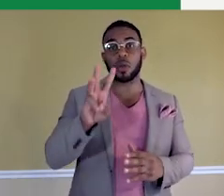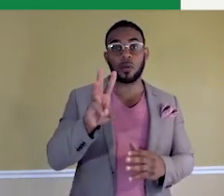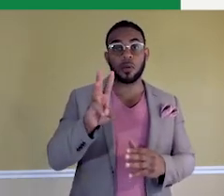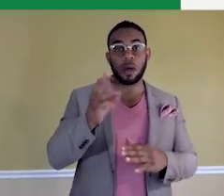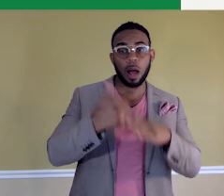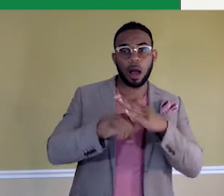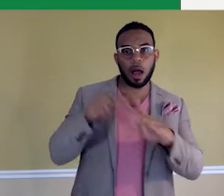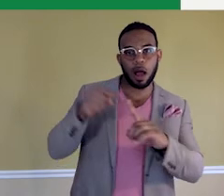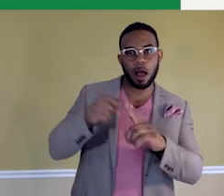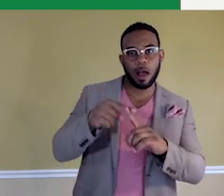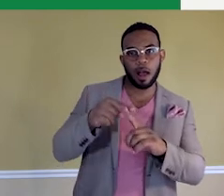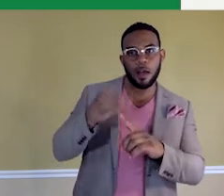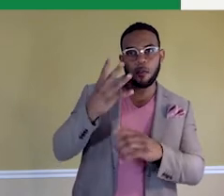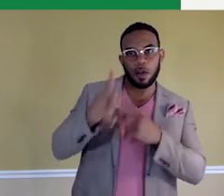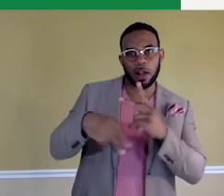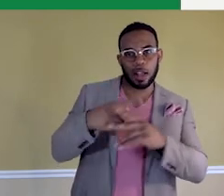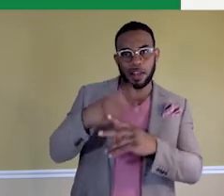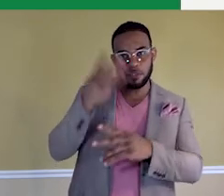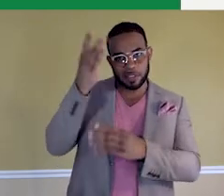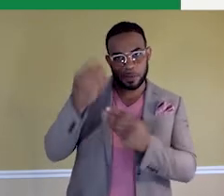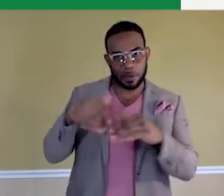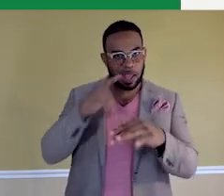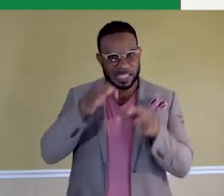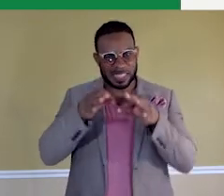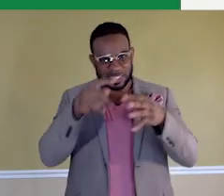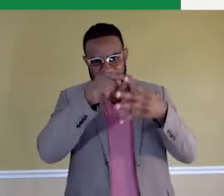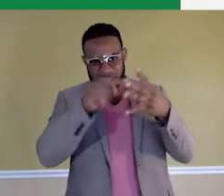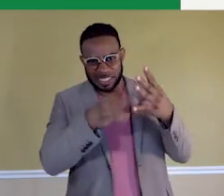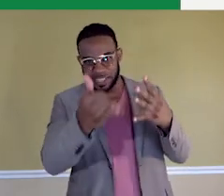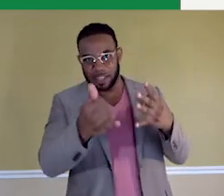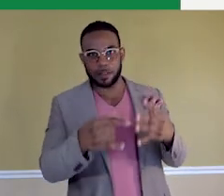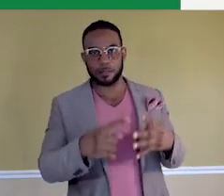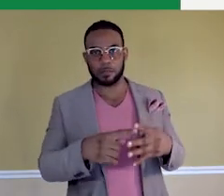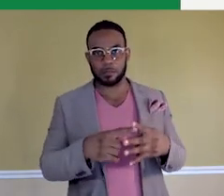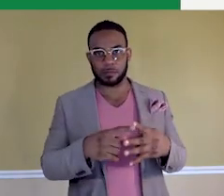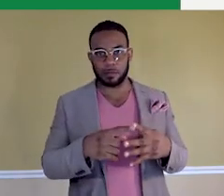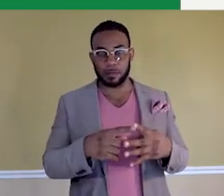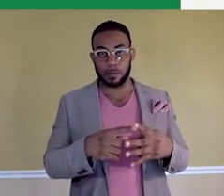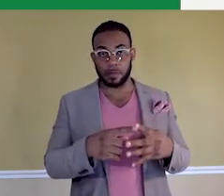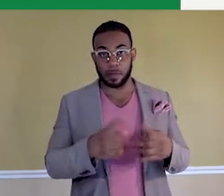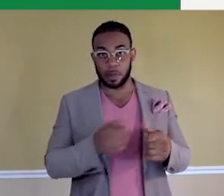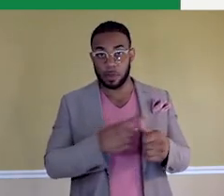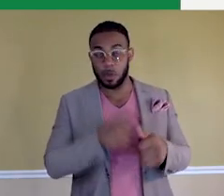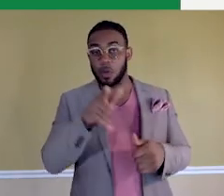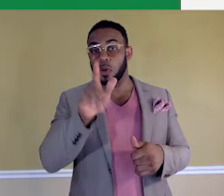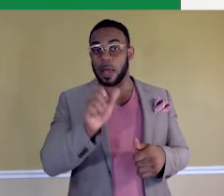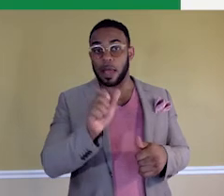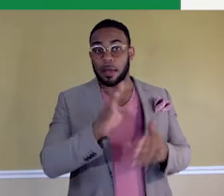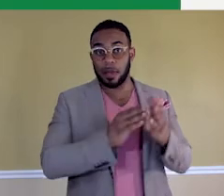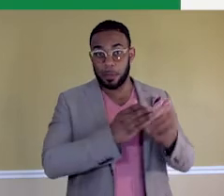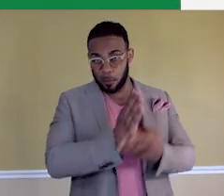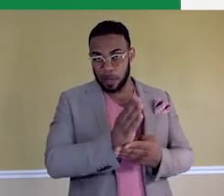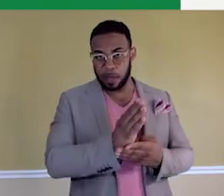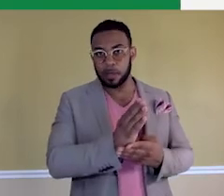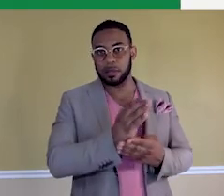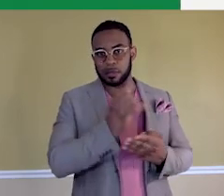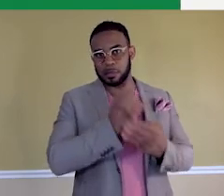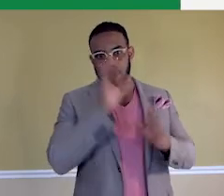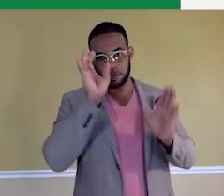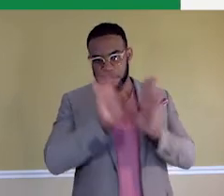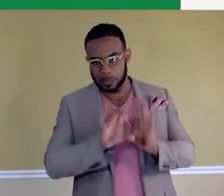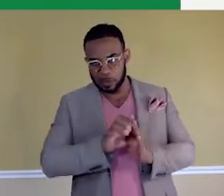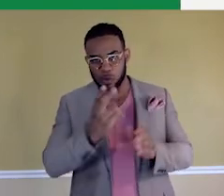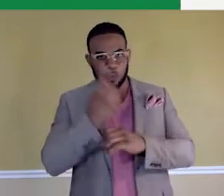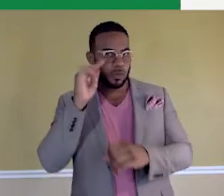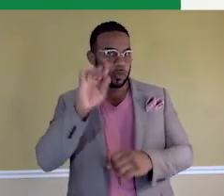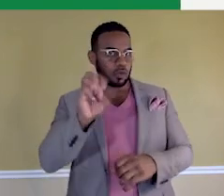falls under the 4 types of intellectual property I just outlined now. Firstly, you have to copyright the copy and the images you are using